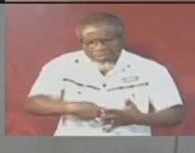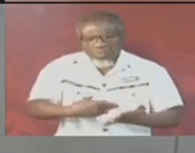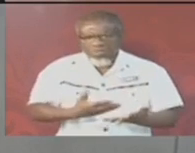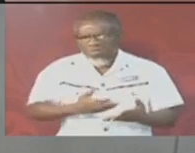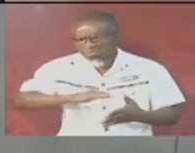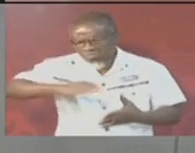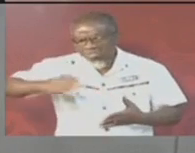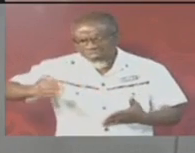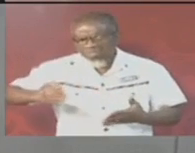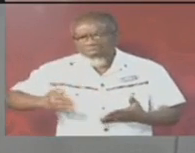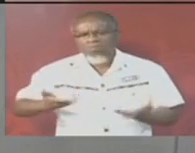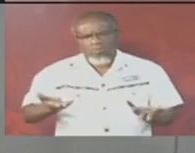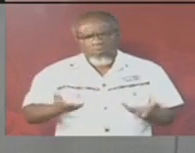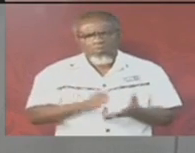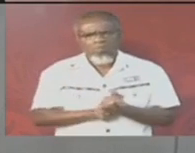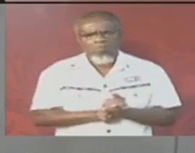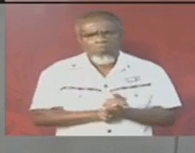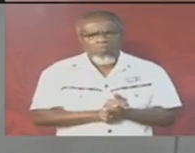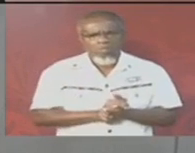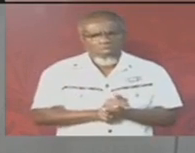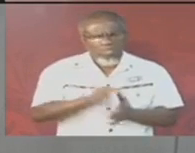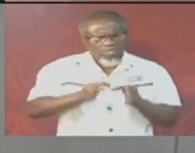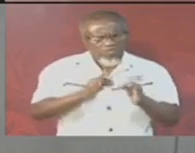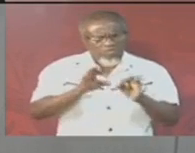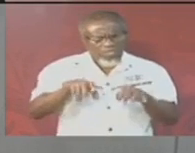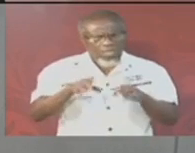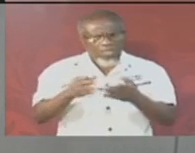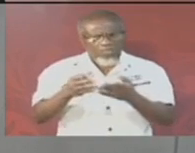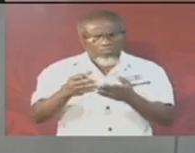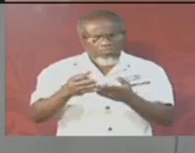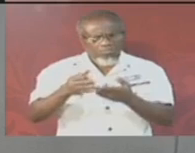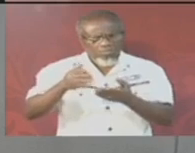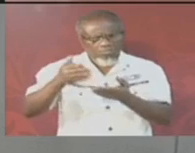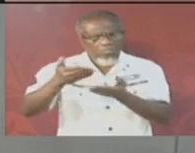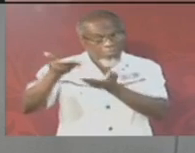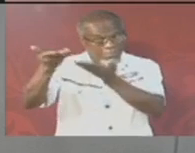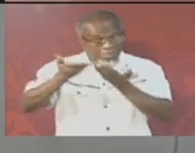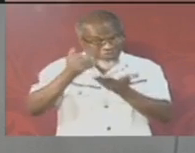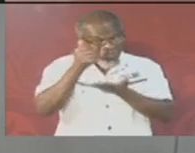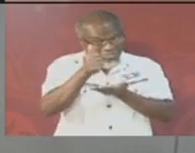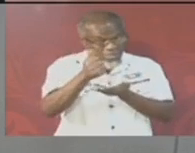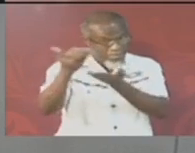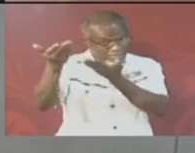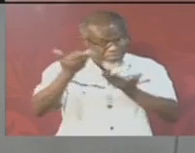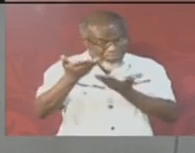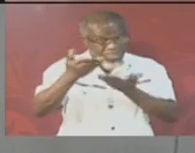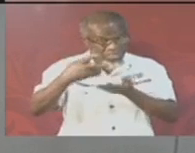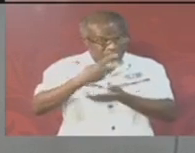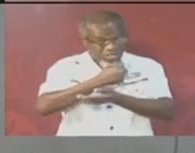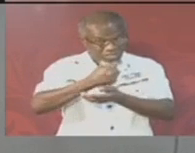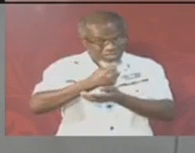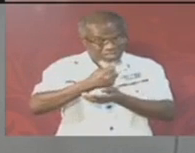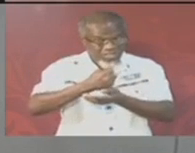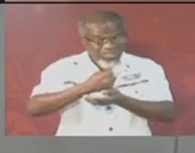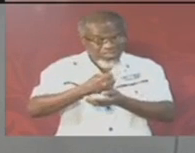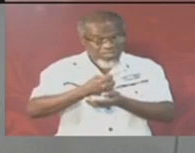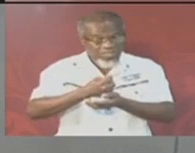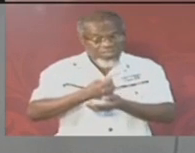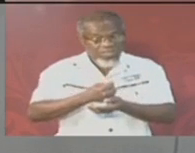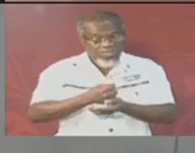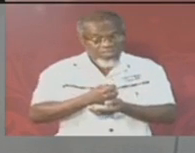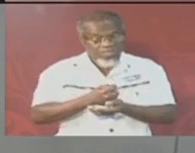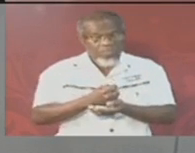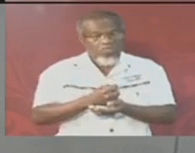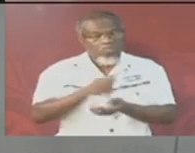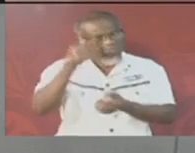vaccines that don't have a similar effect? And I think you're speaking about thrombosis. So the WHO vaccines that have been approved thus far, just to remind the